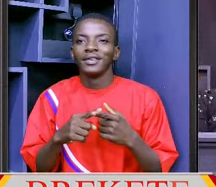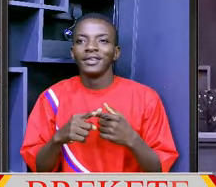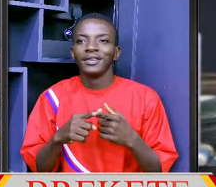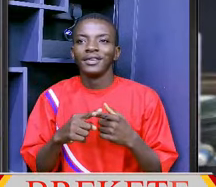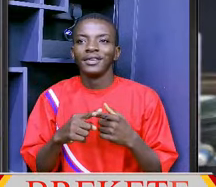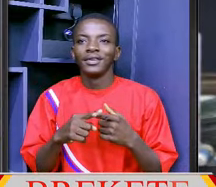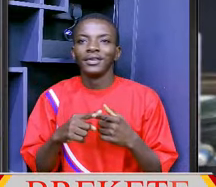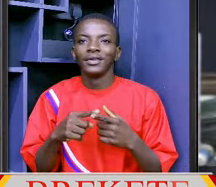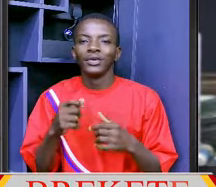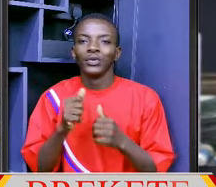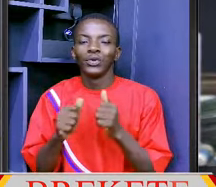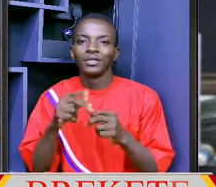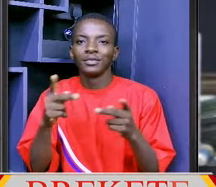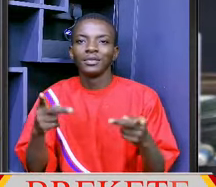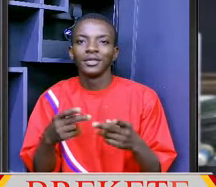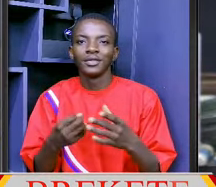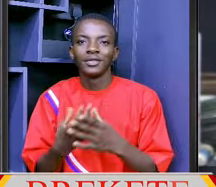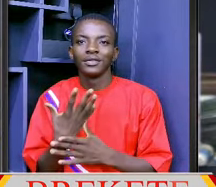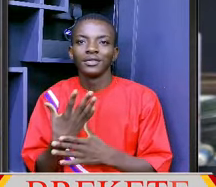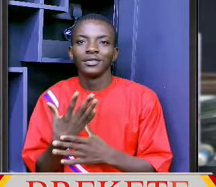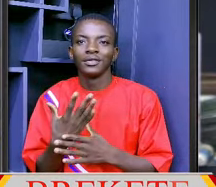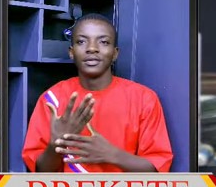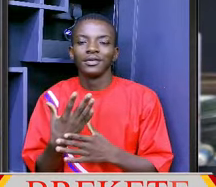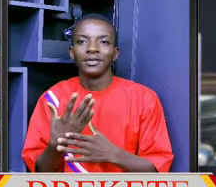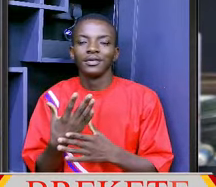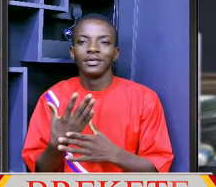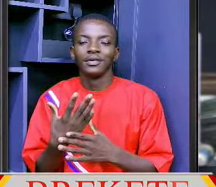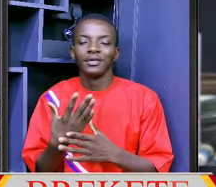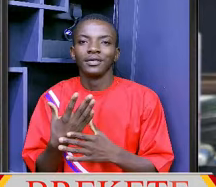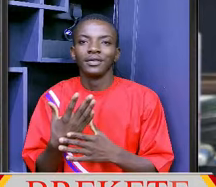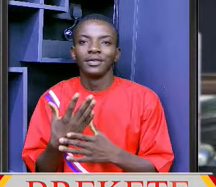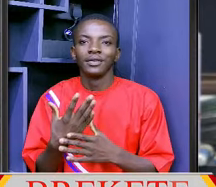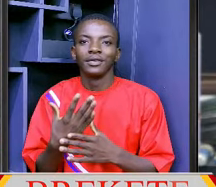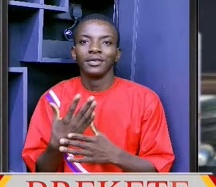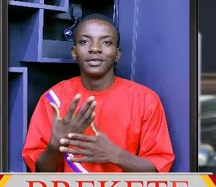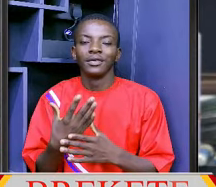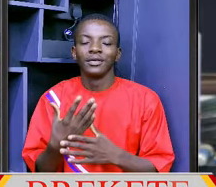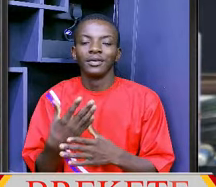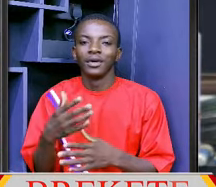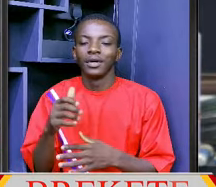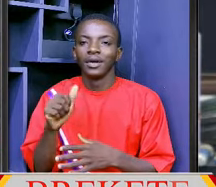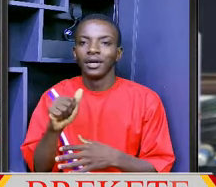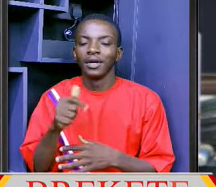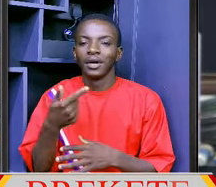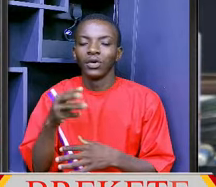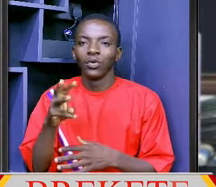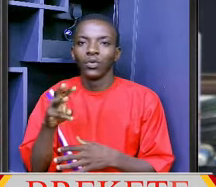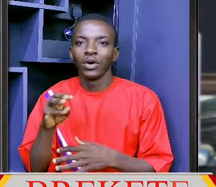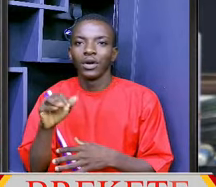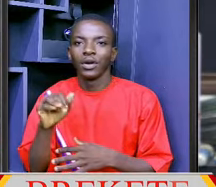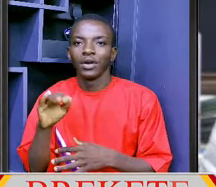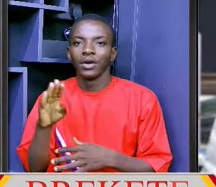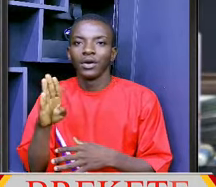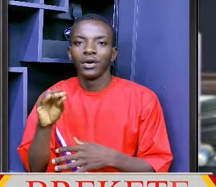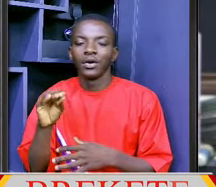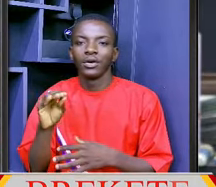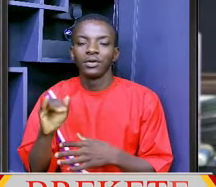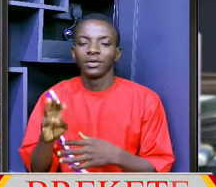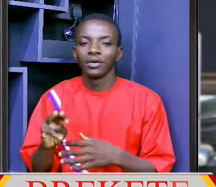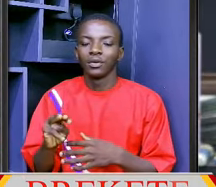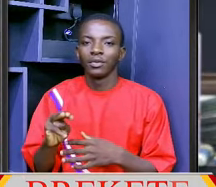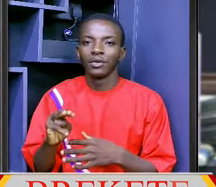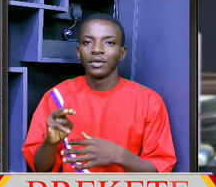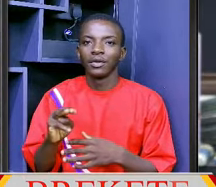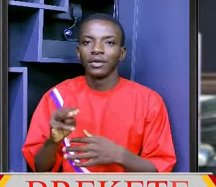Which place you grow from? I grow from Akwa Ibom. You know the open mouth talk to me. Akwa Ibom. Which village?